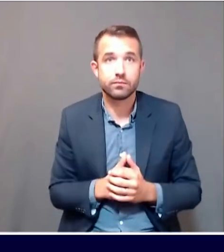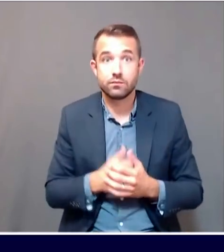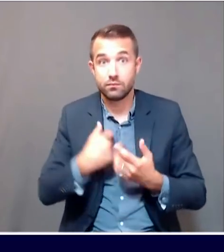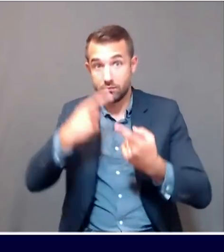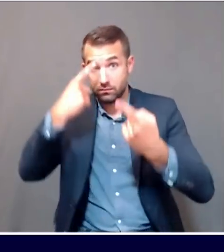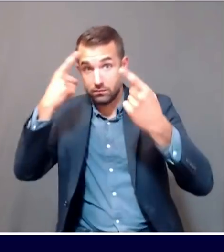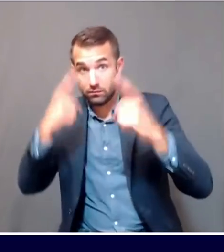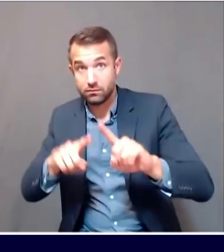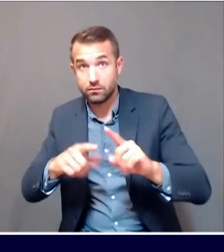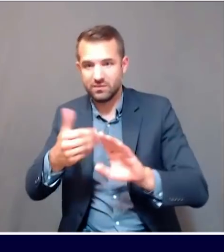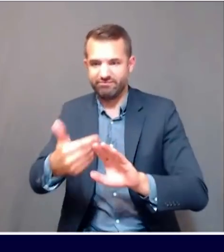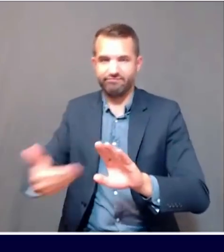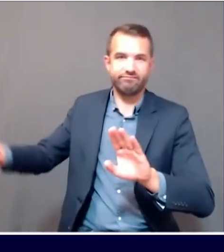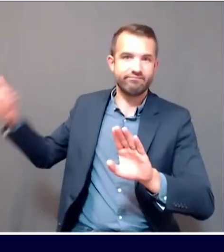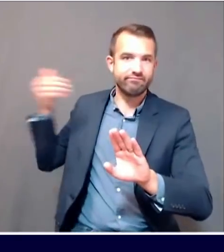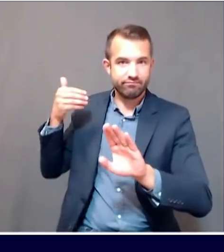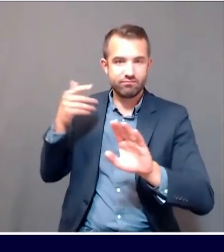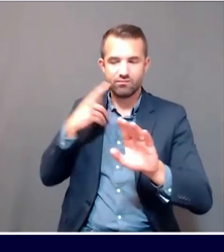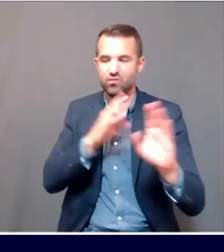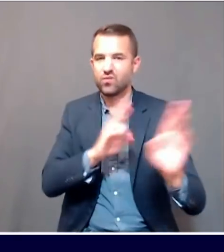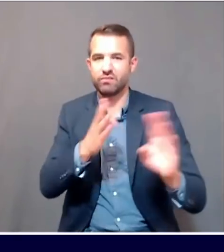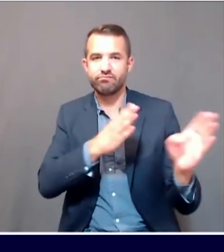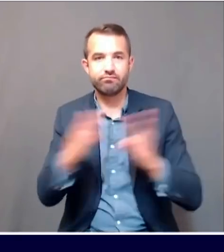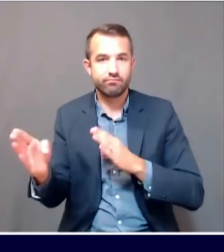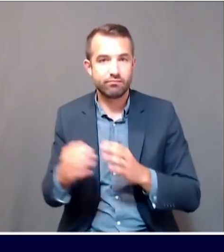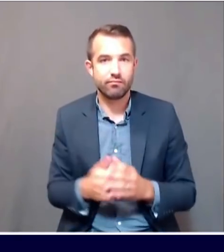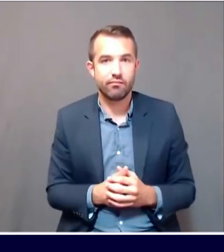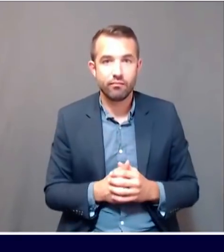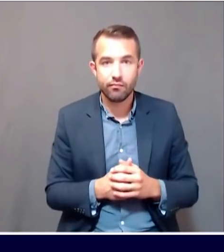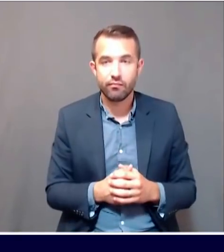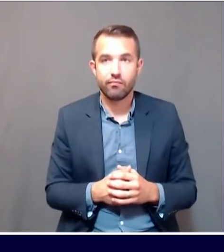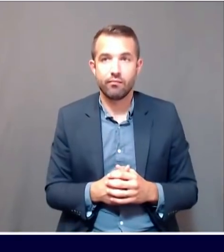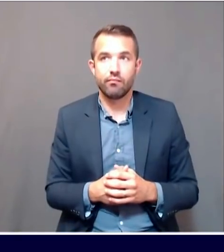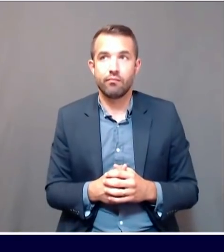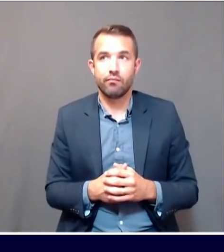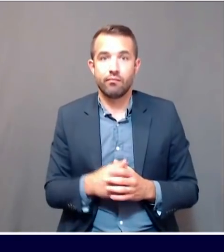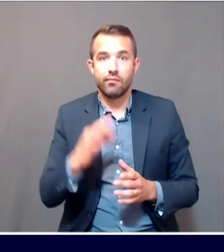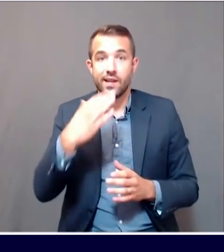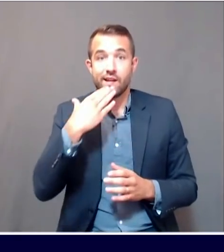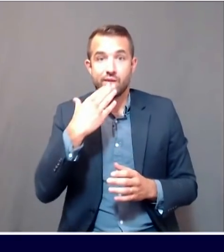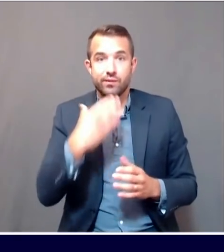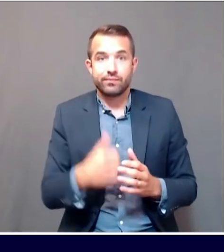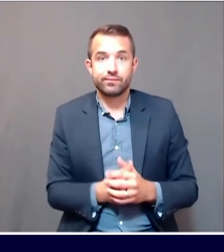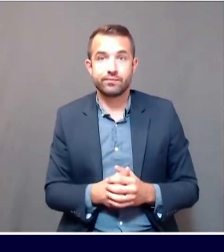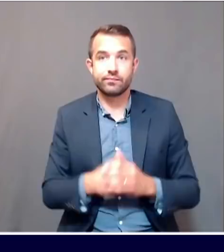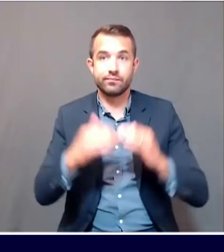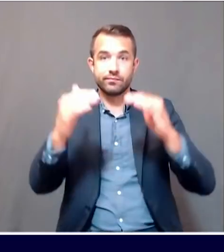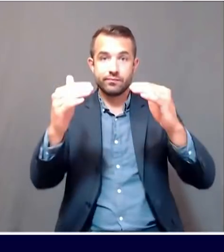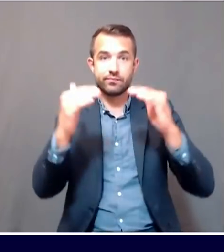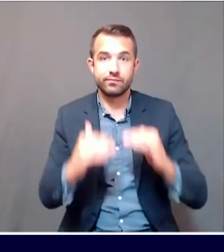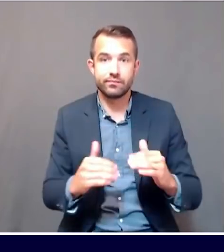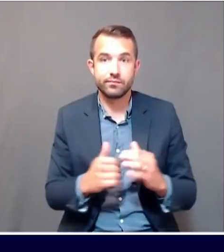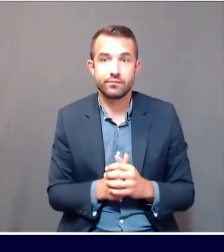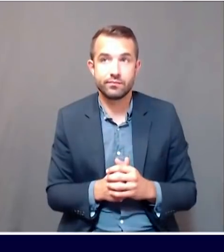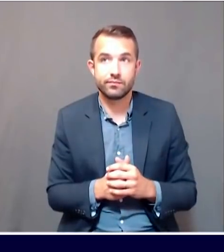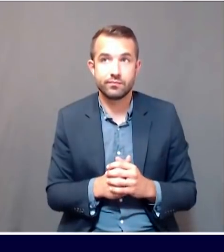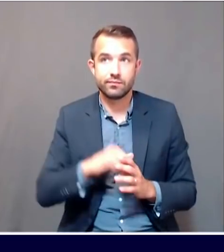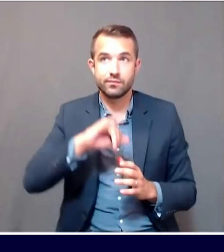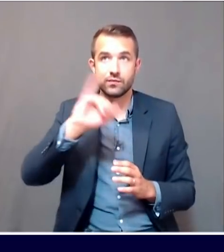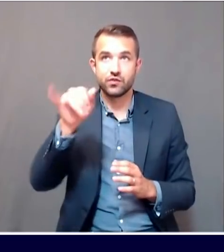there's a case. Thank you. I'm going to turn to Jay Mishkin at